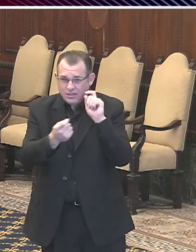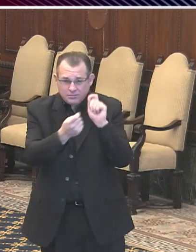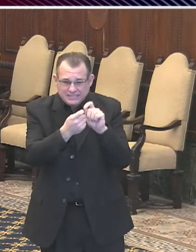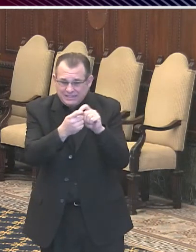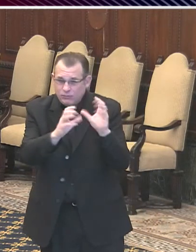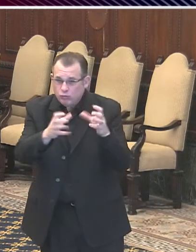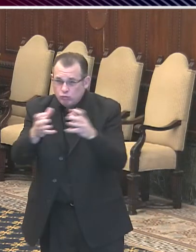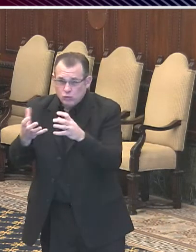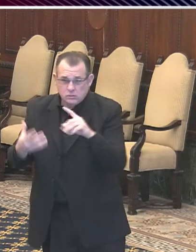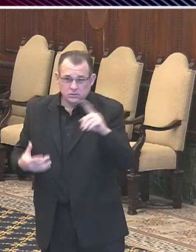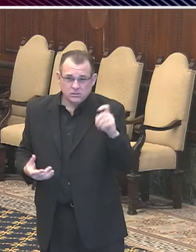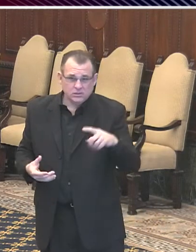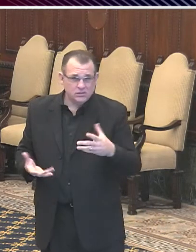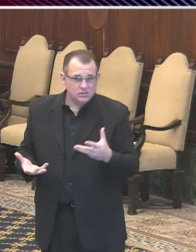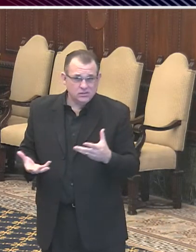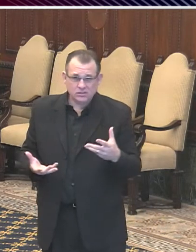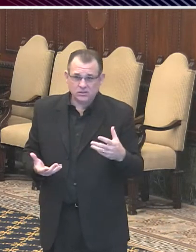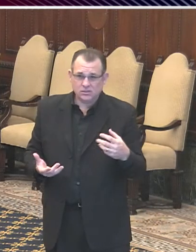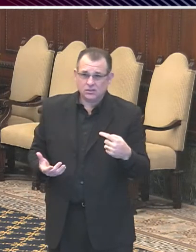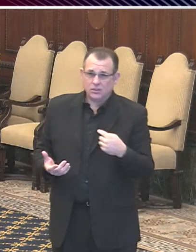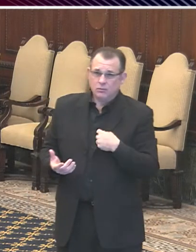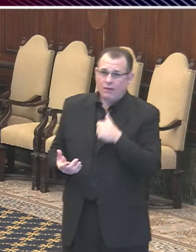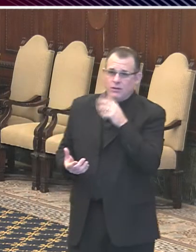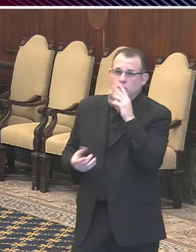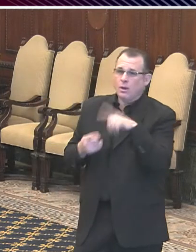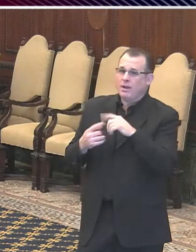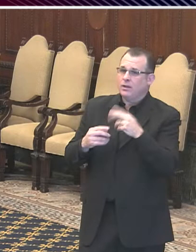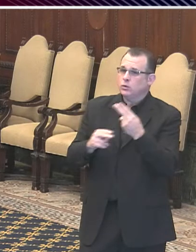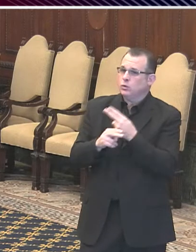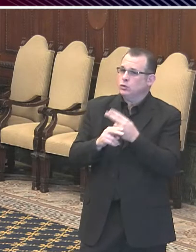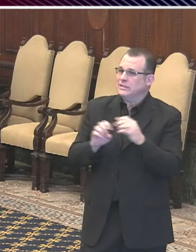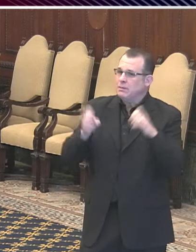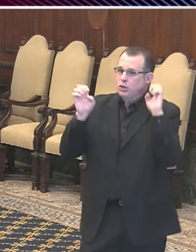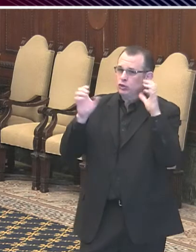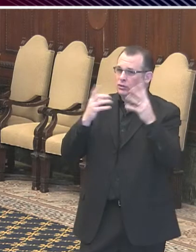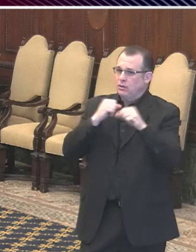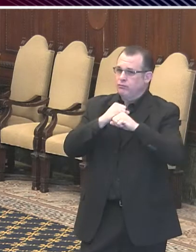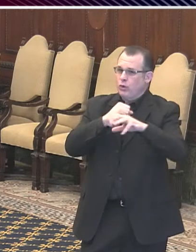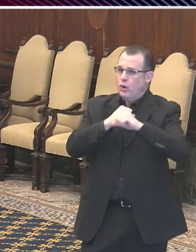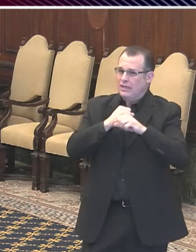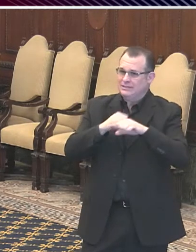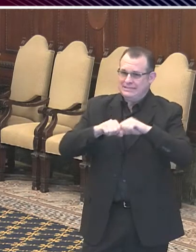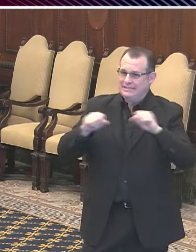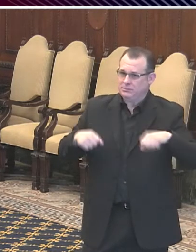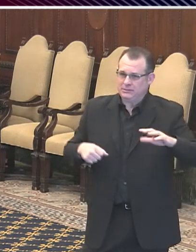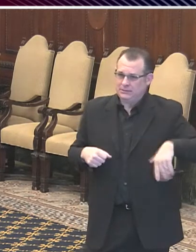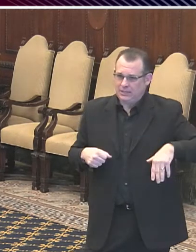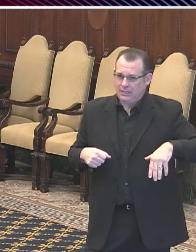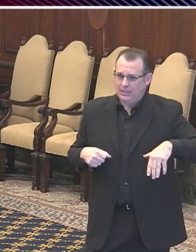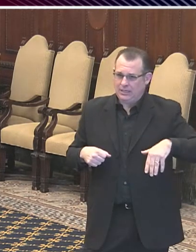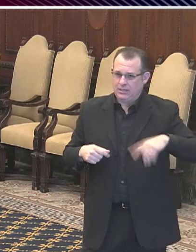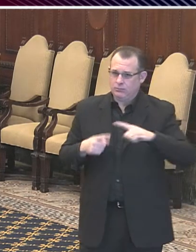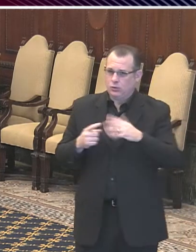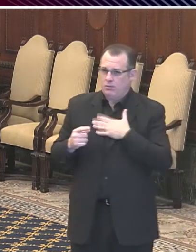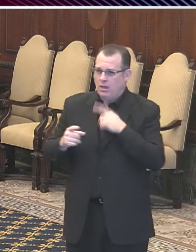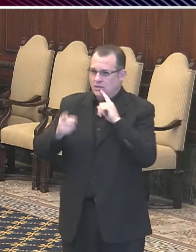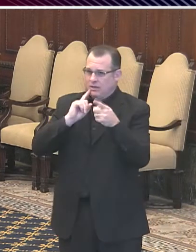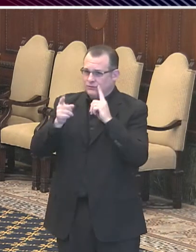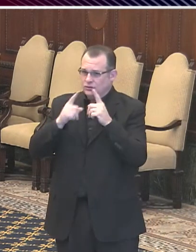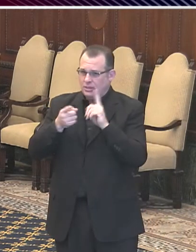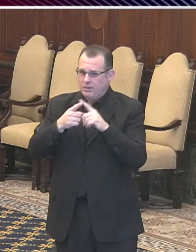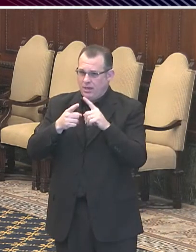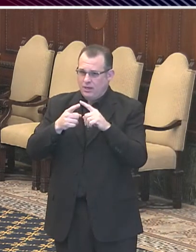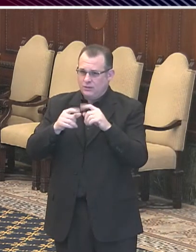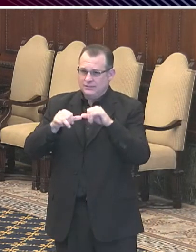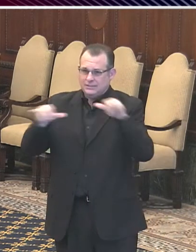So we have not talked about using the emergency broadcast system. That's similar to my conversation around shelter in place that is generally used